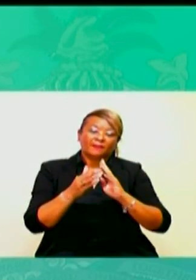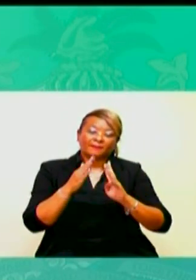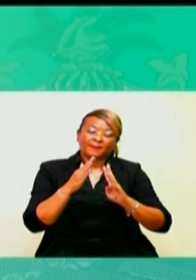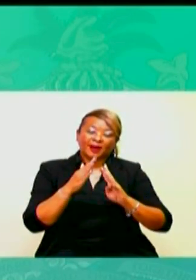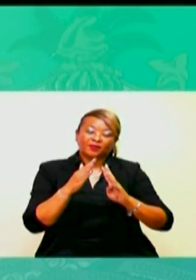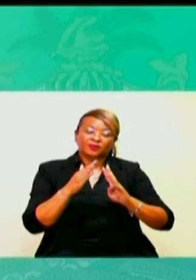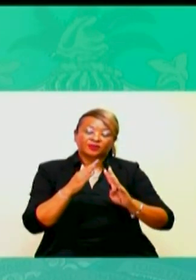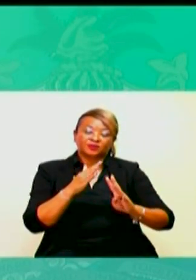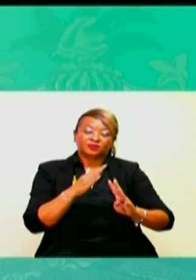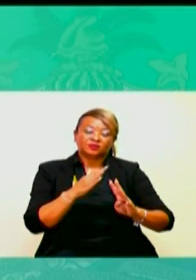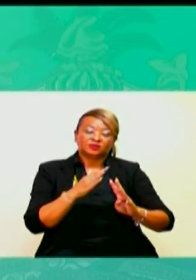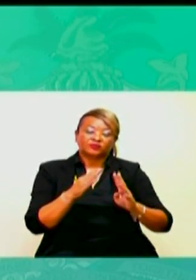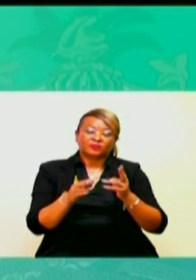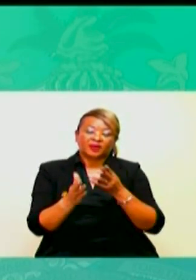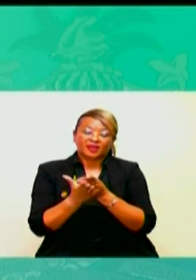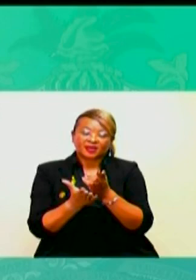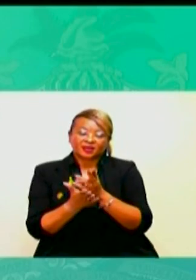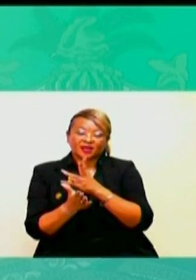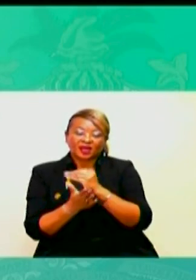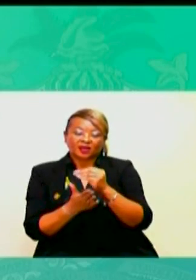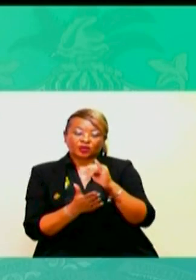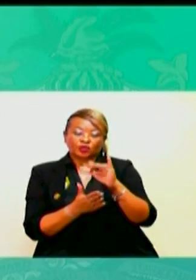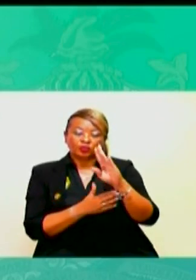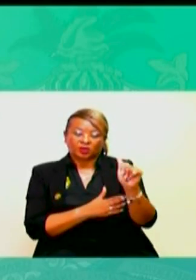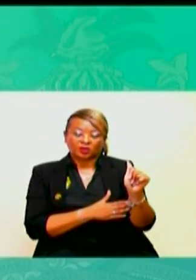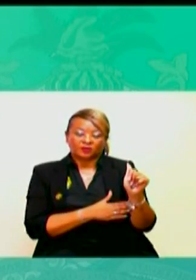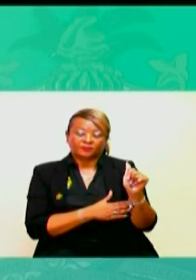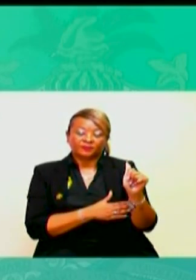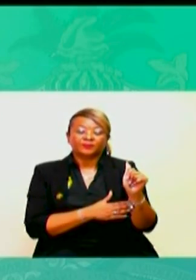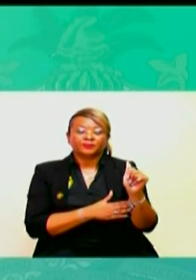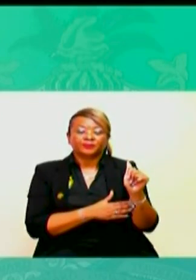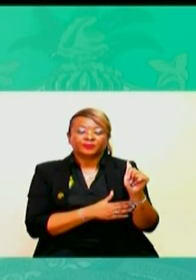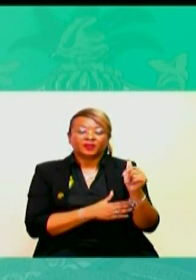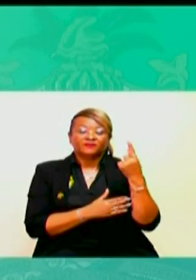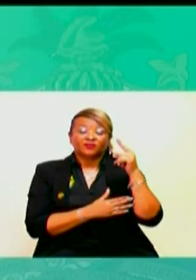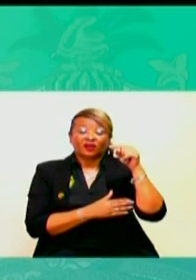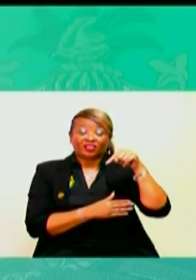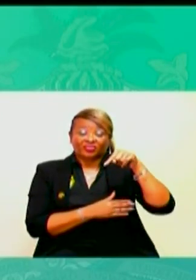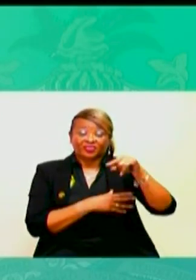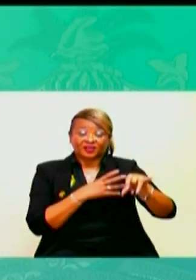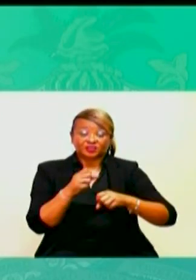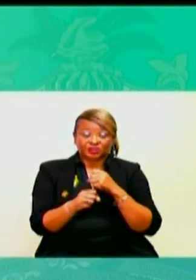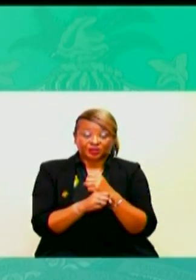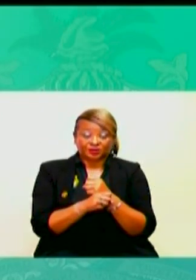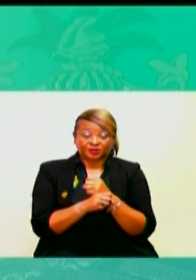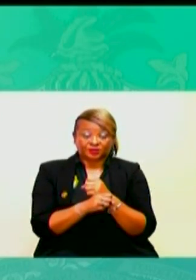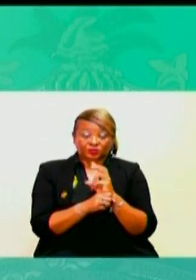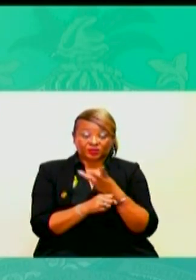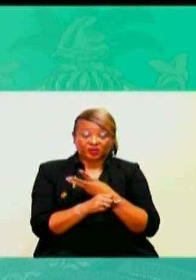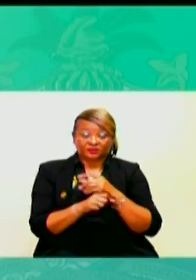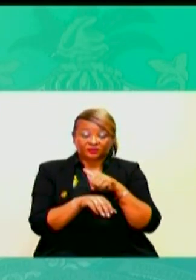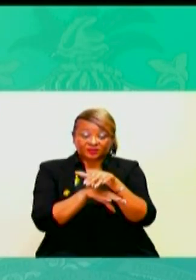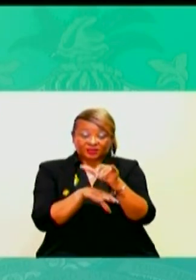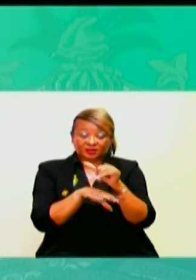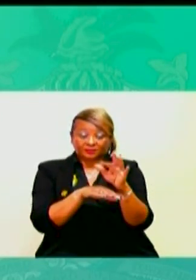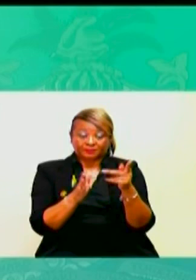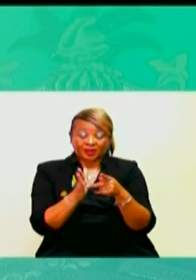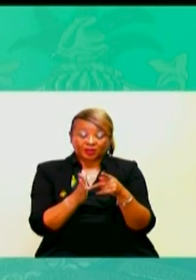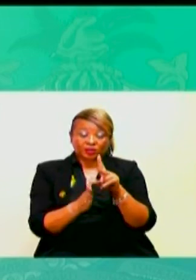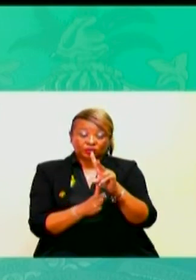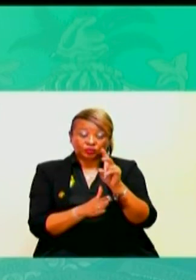irregular migrants from Haiti and Cuba. Madam Speaker, for this year, we have repatriated